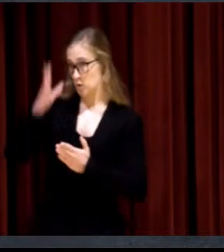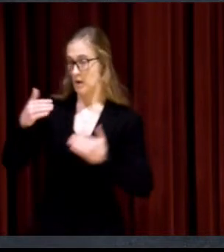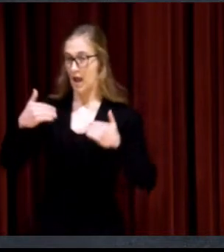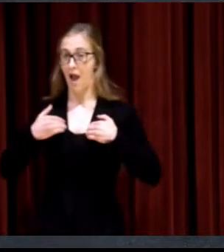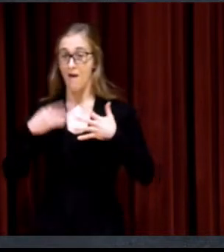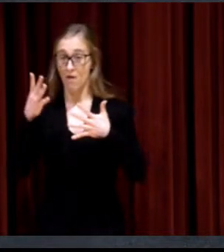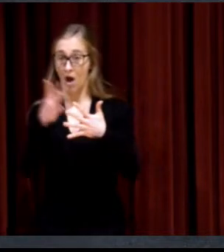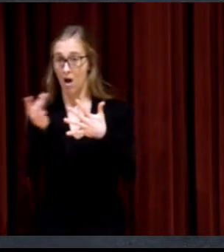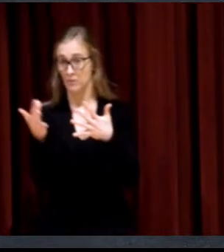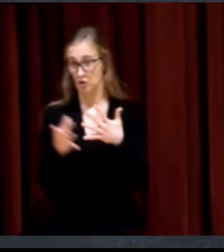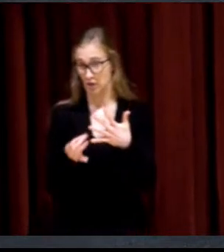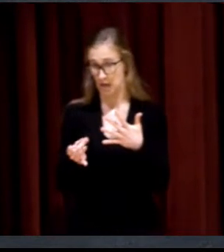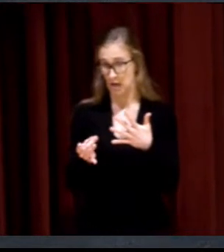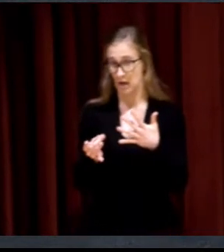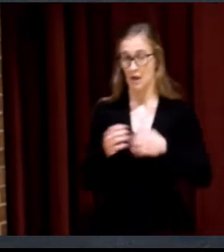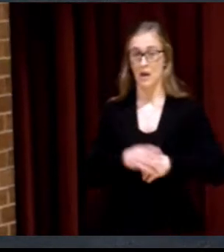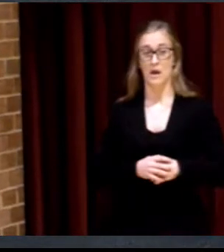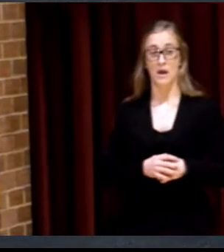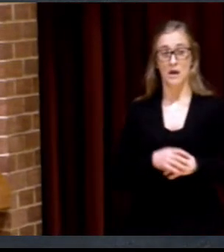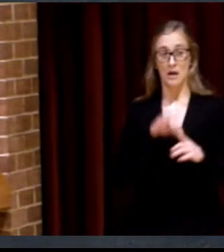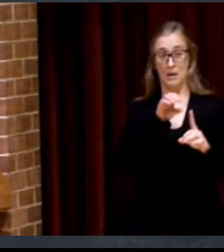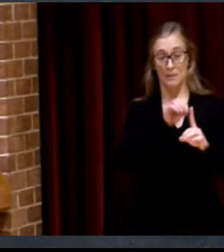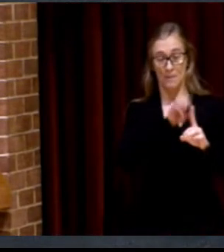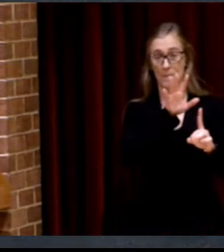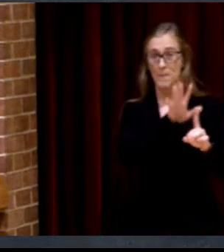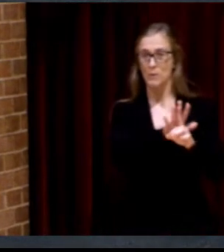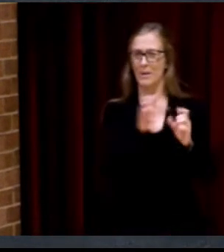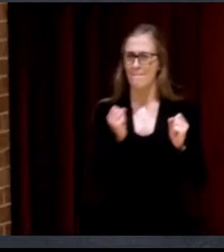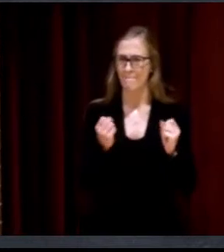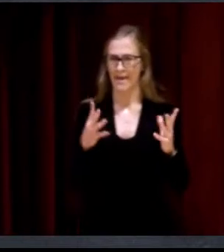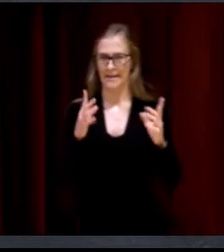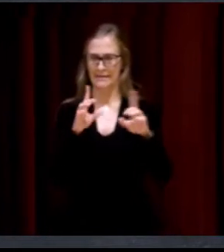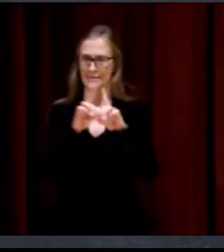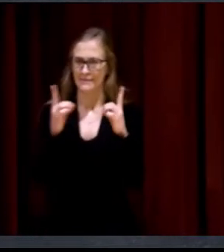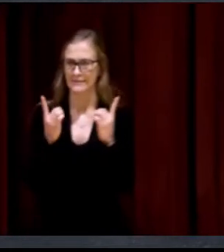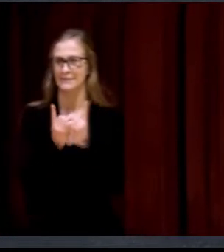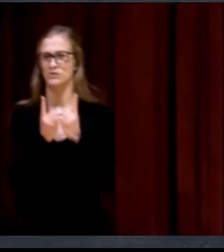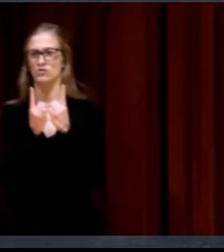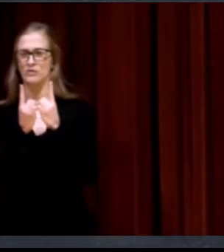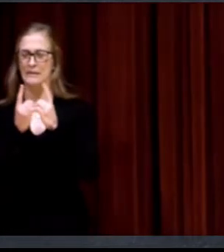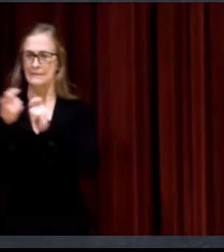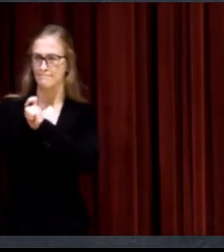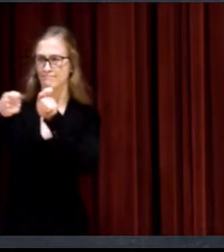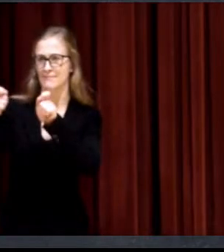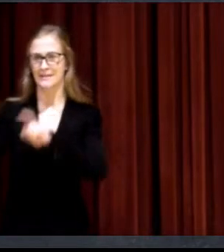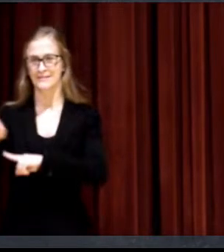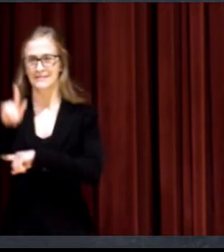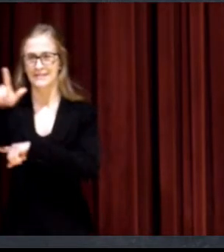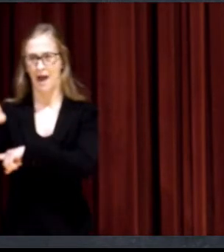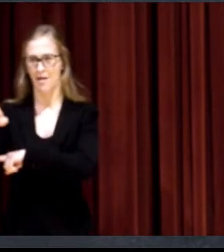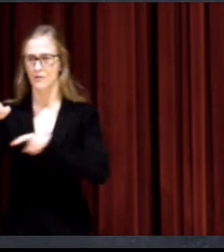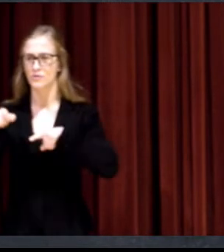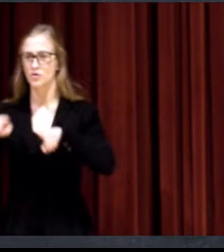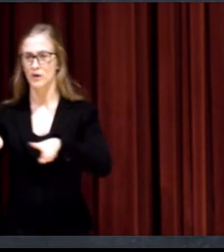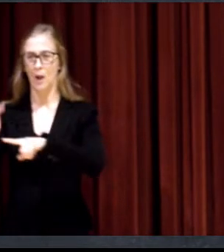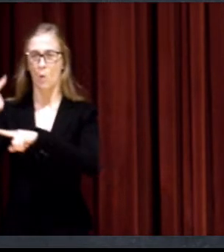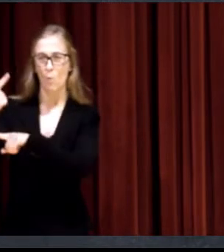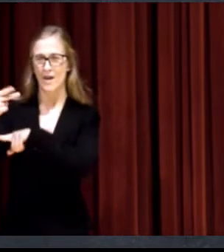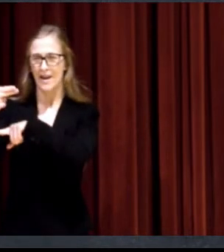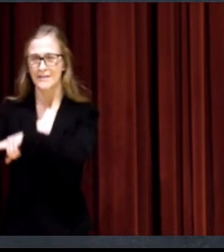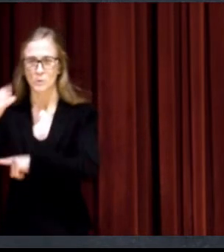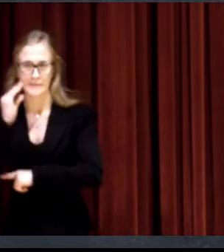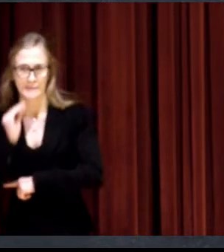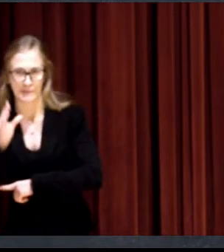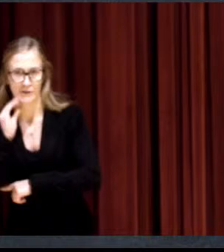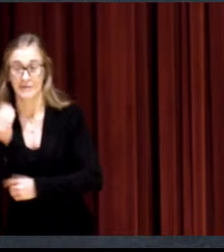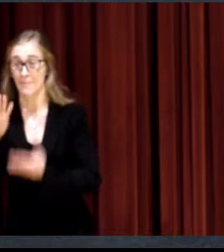option of being exposed to multiple district governance structures in maybe the course of their educational career, sometimes